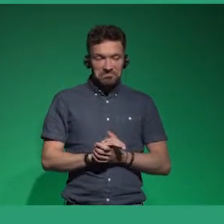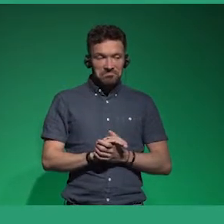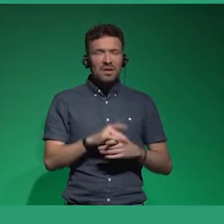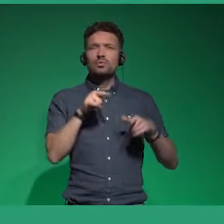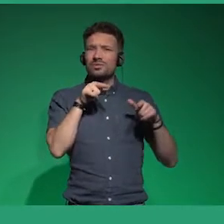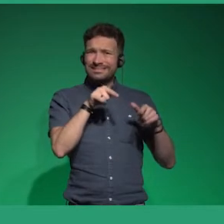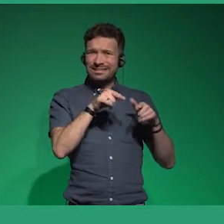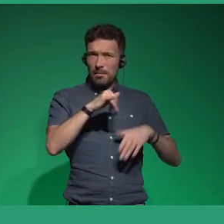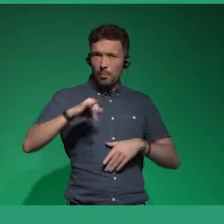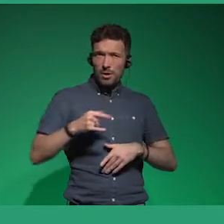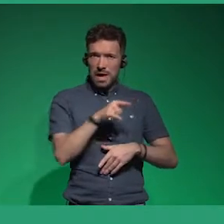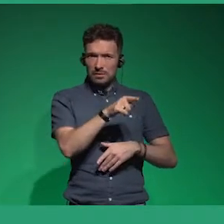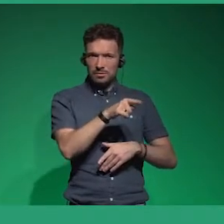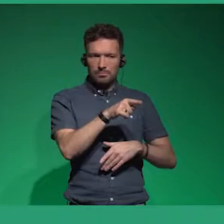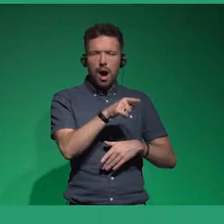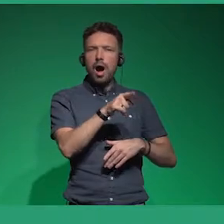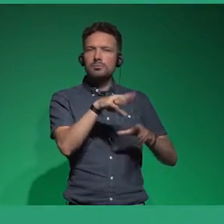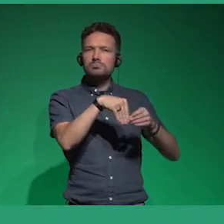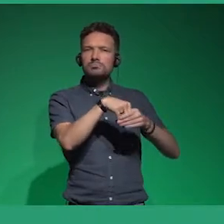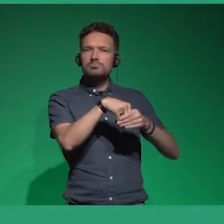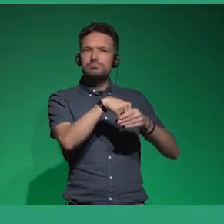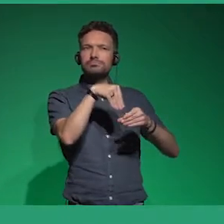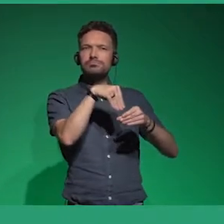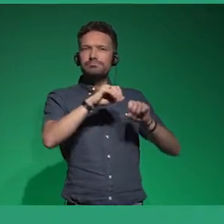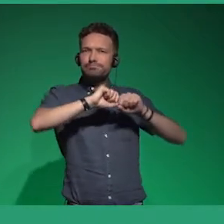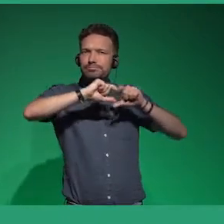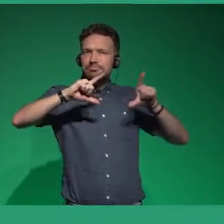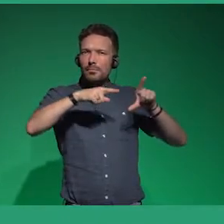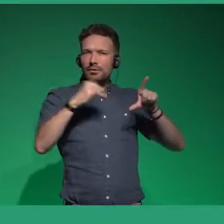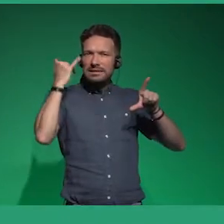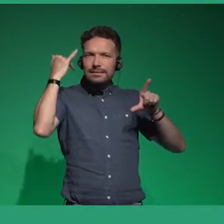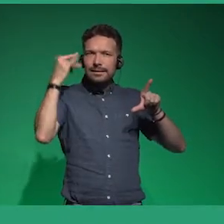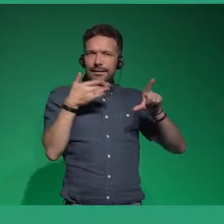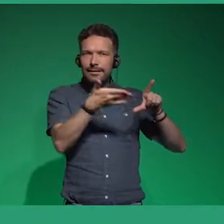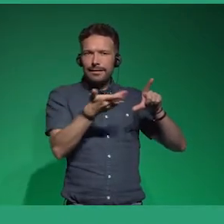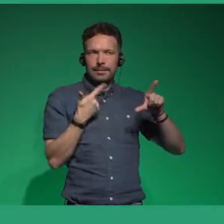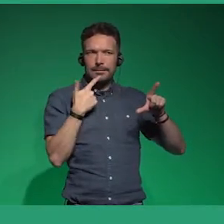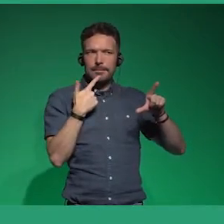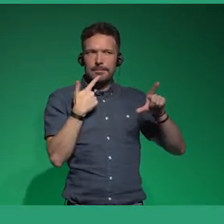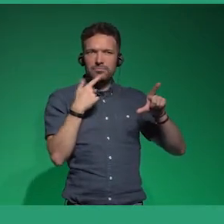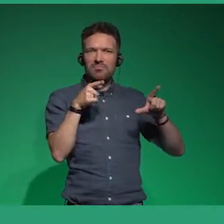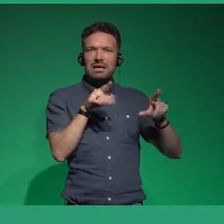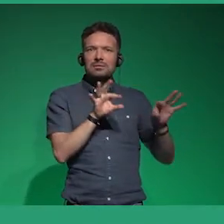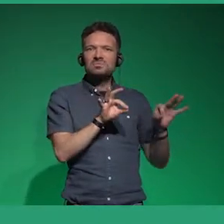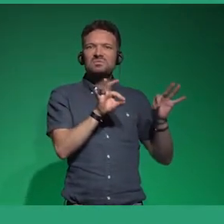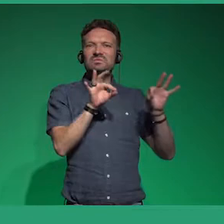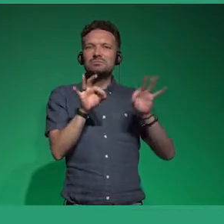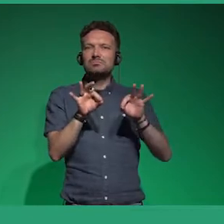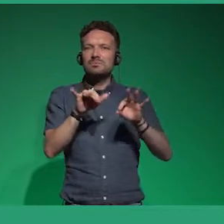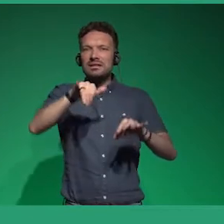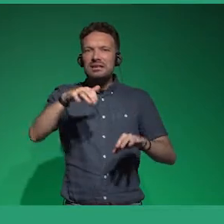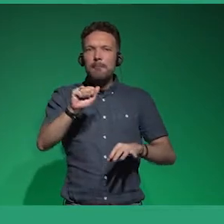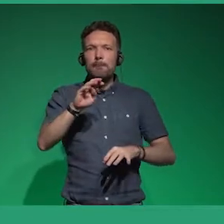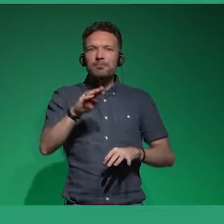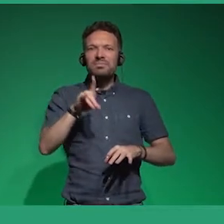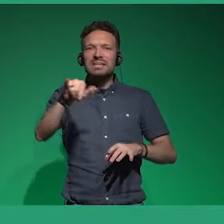to the festival in the Jambi area where the Gottingen and then the scientists have research on